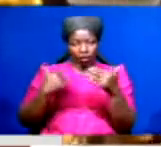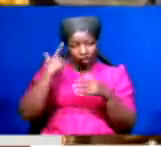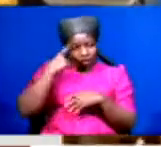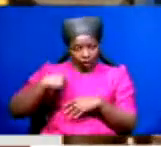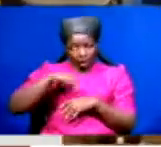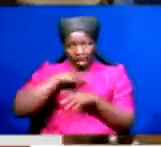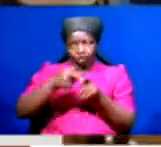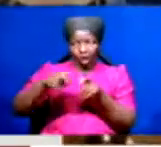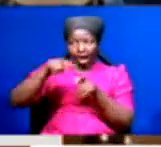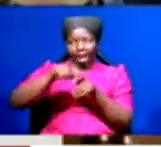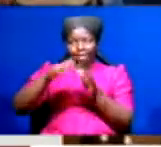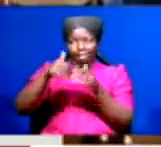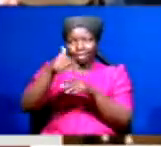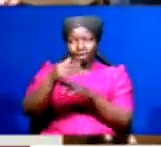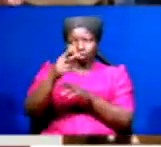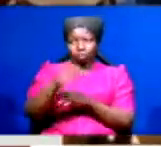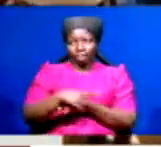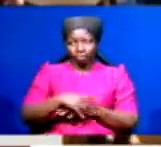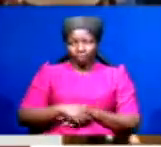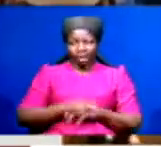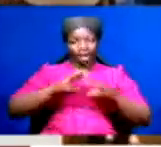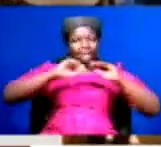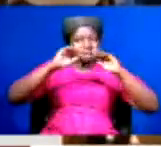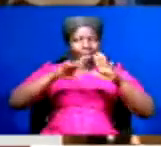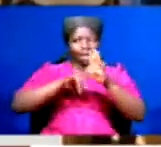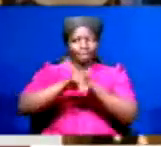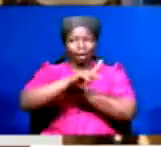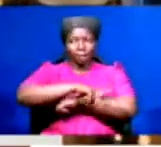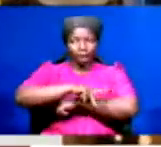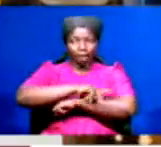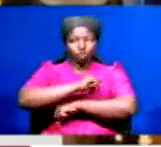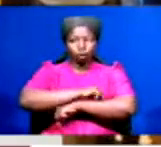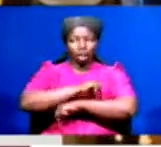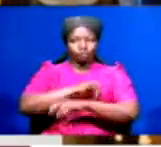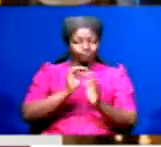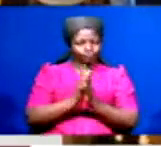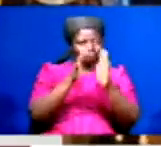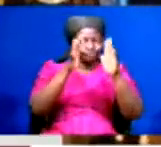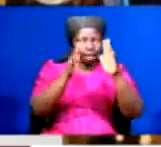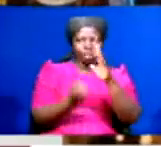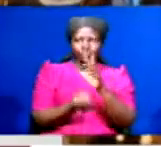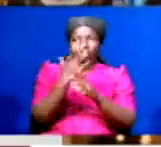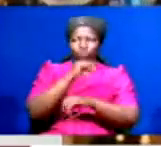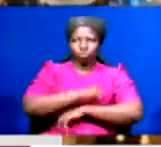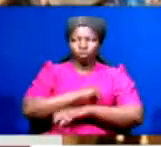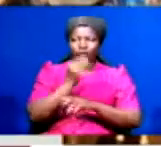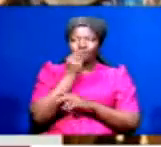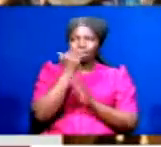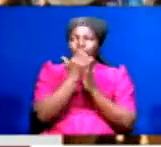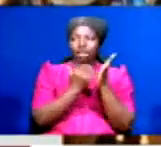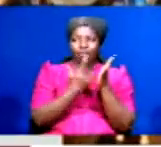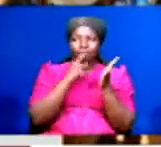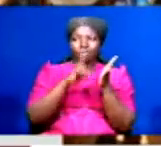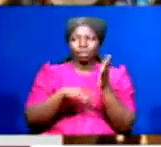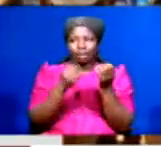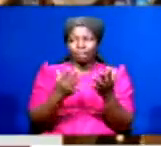2 months. Wycliffe Kichwangi, a teacher at Morini Primary School, lauded the rollout of the school feeding program, noting that a majority of